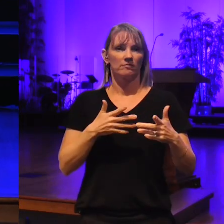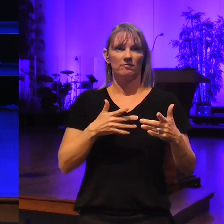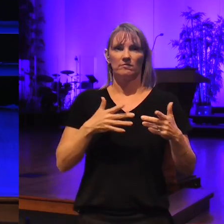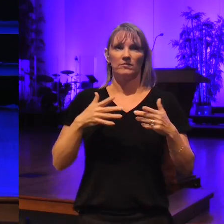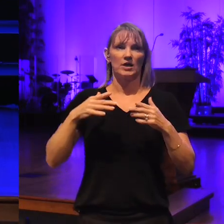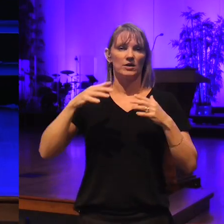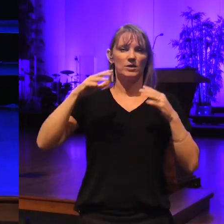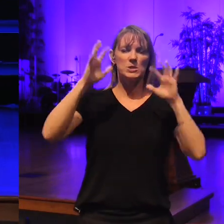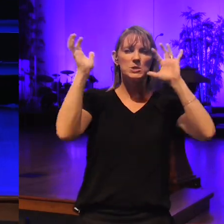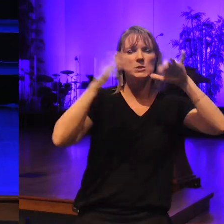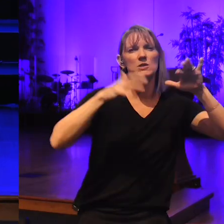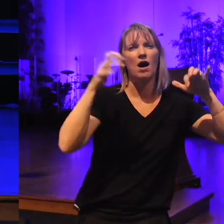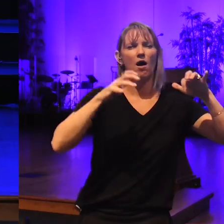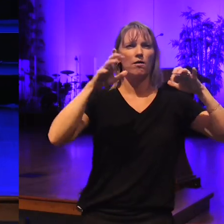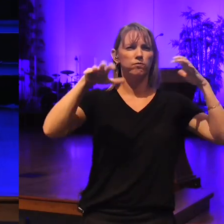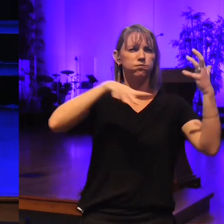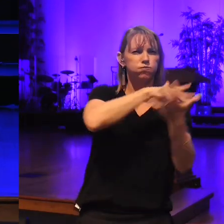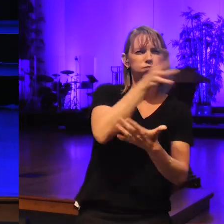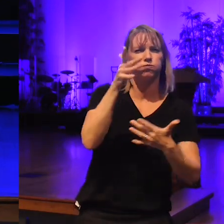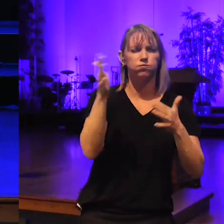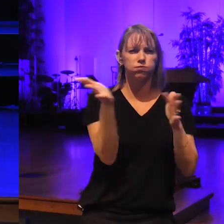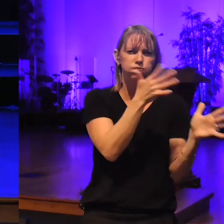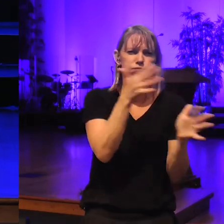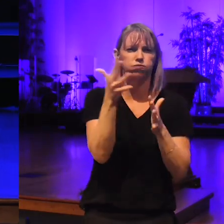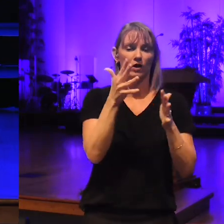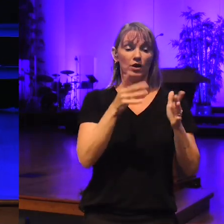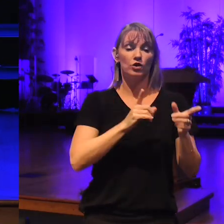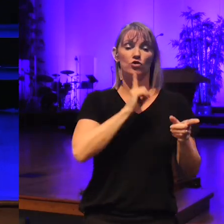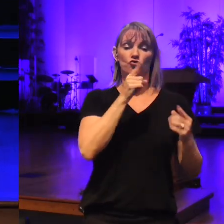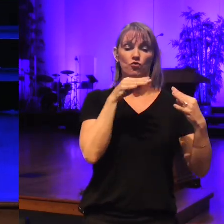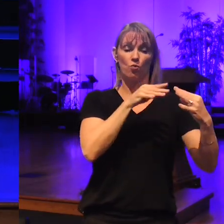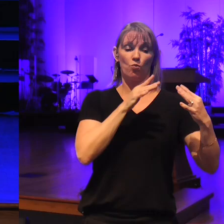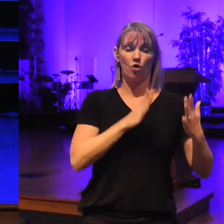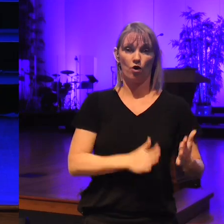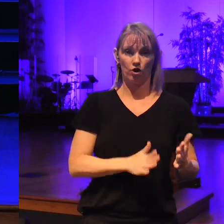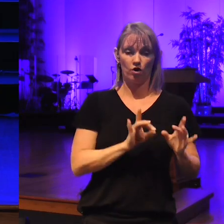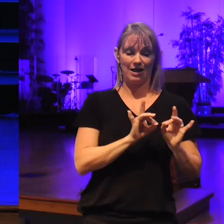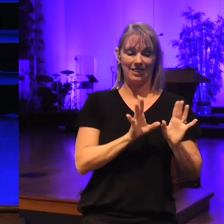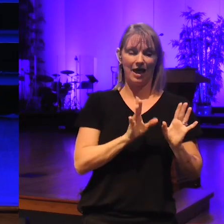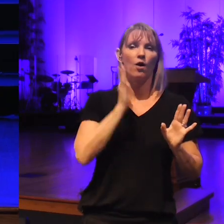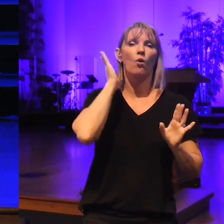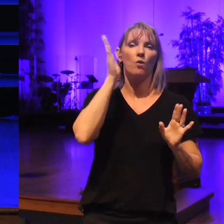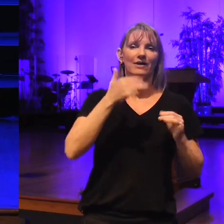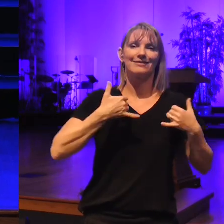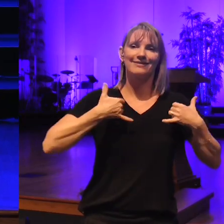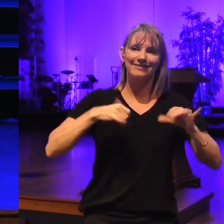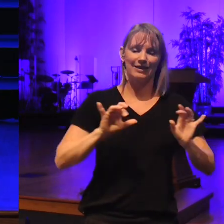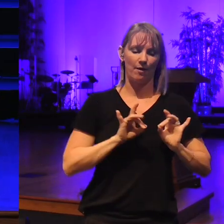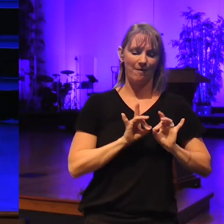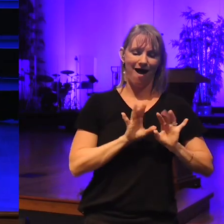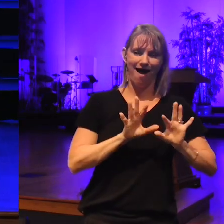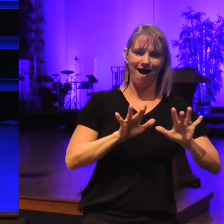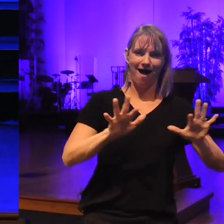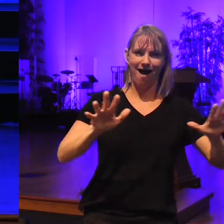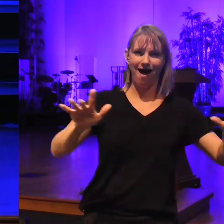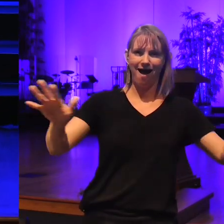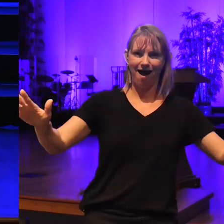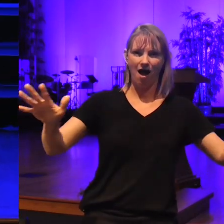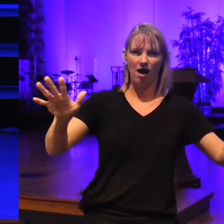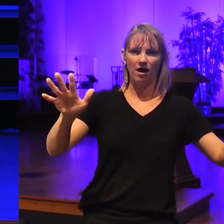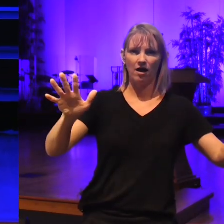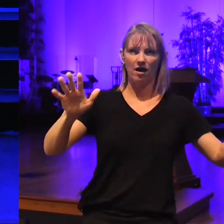stormiest weather, a true warrior of light will still reflect the brilliant rays of the manifestation of